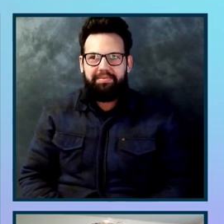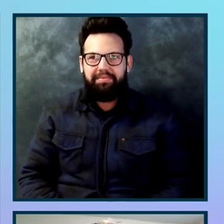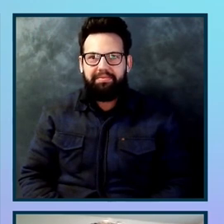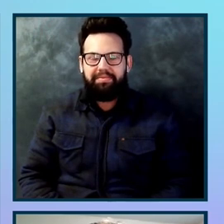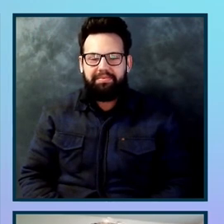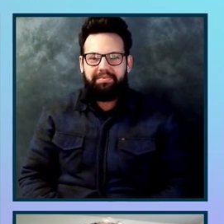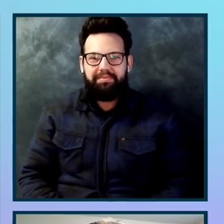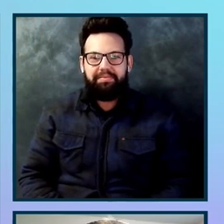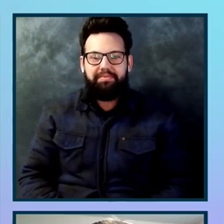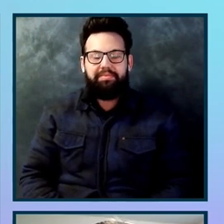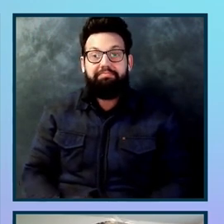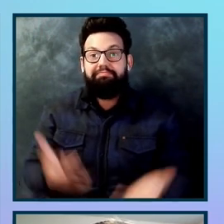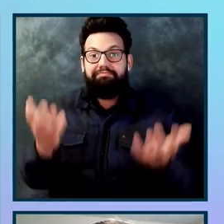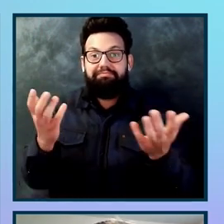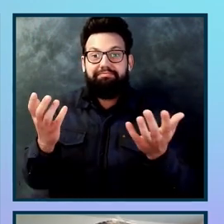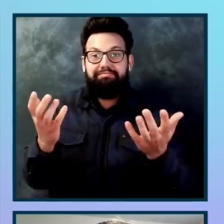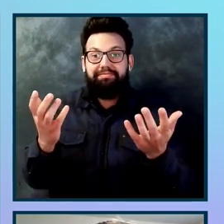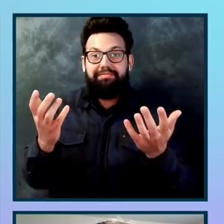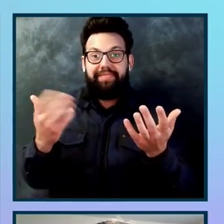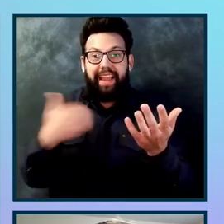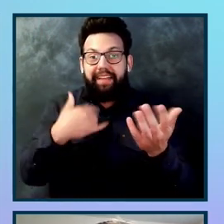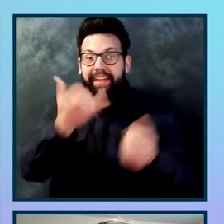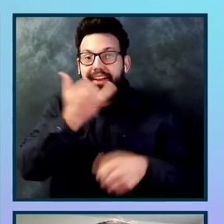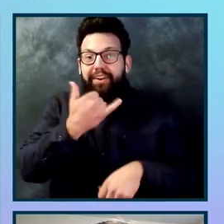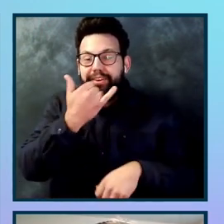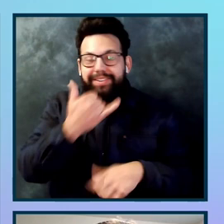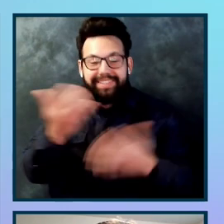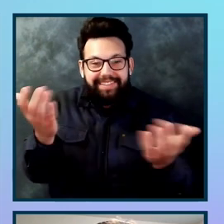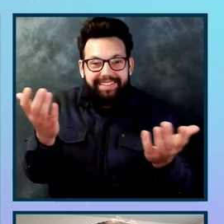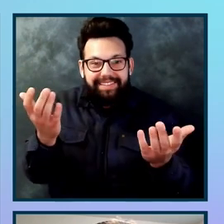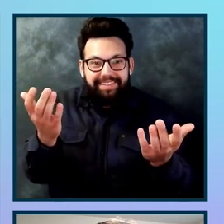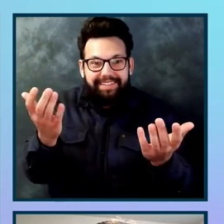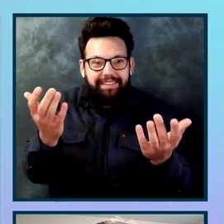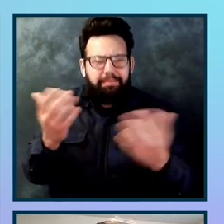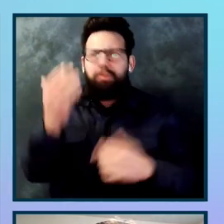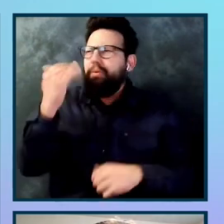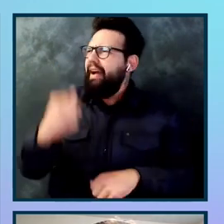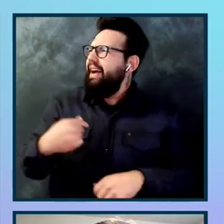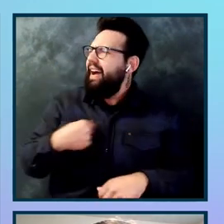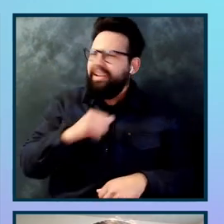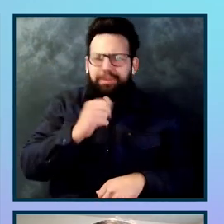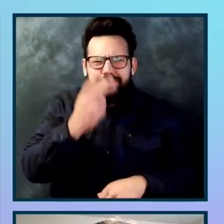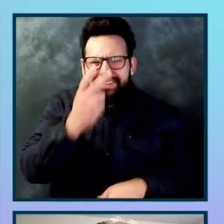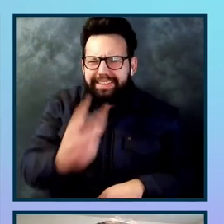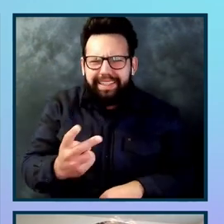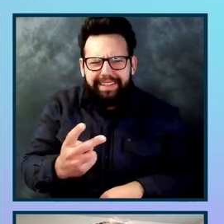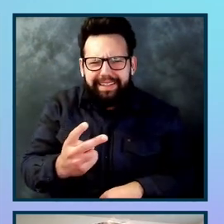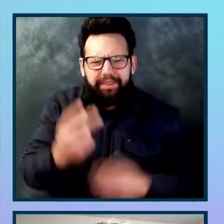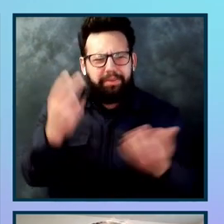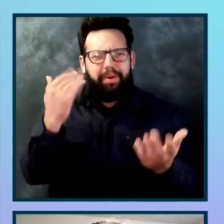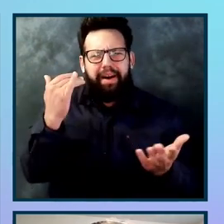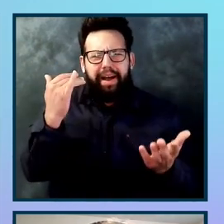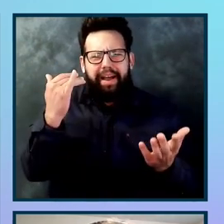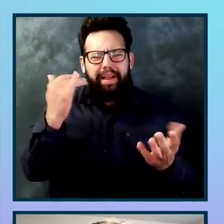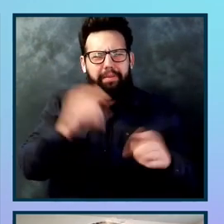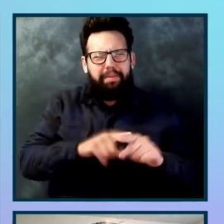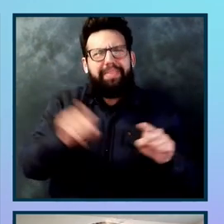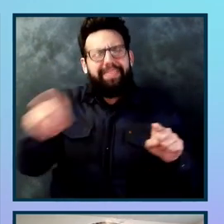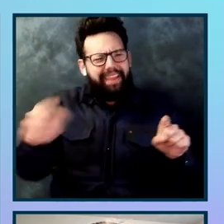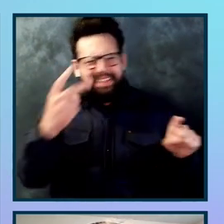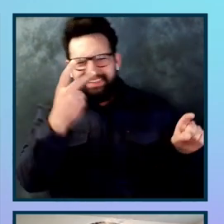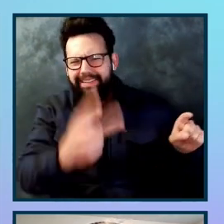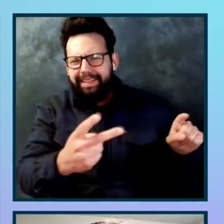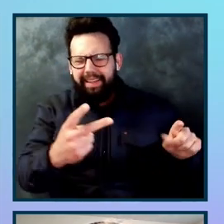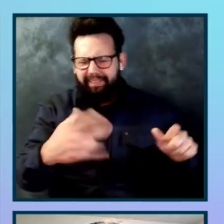So suddenly we have errors. Why don't I see those errors? Why is it so inconsistent, right? That inconsistency, I think,